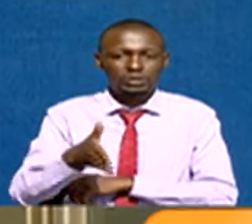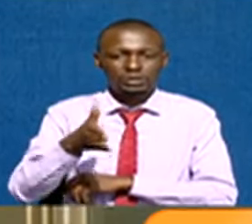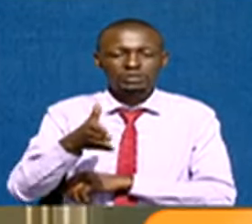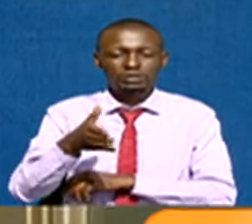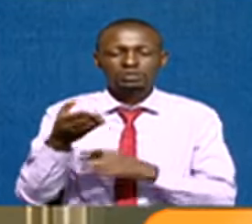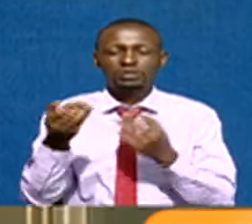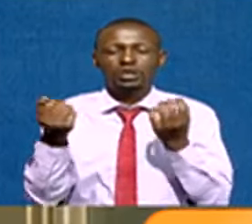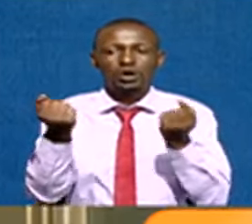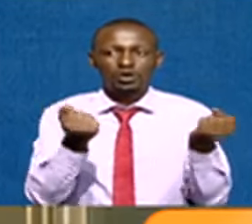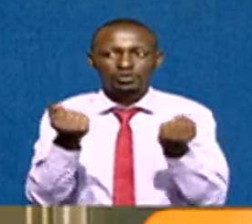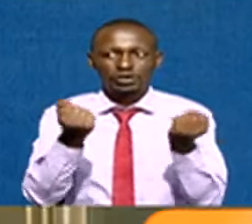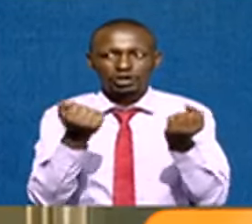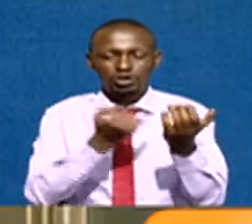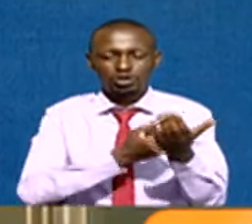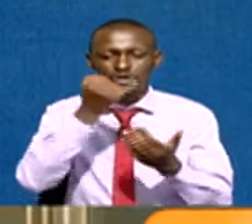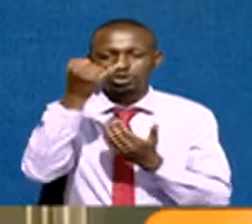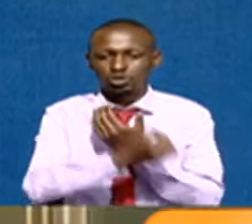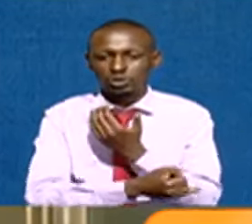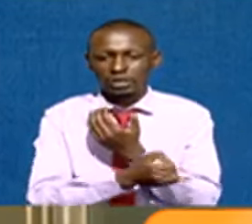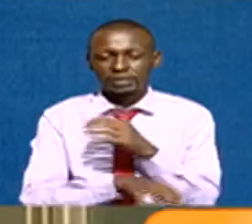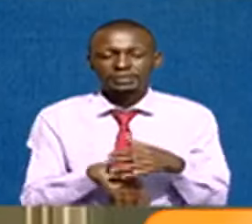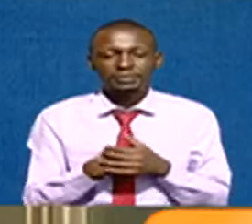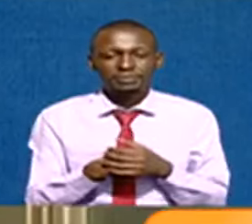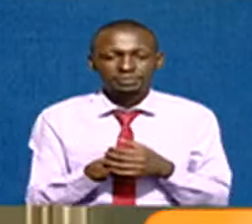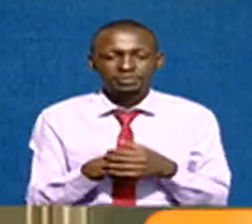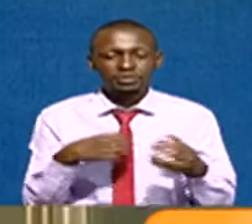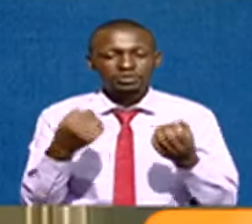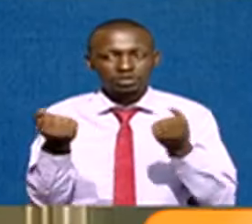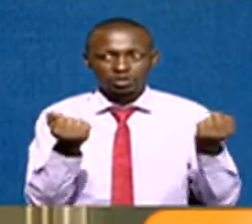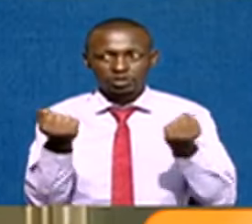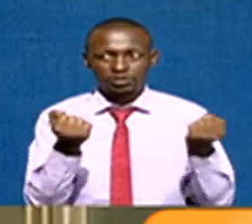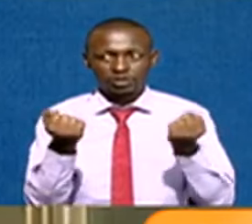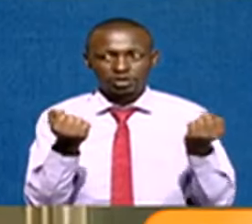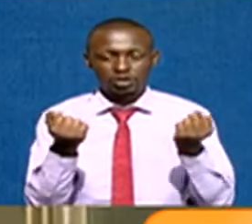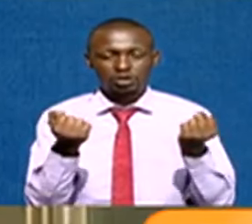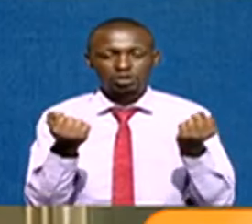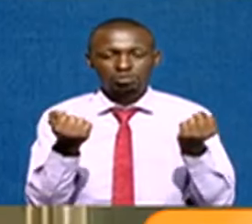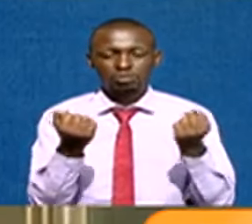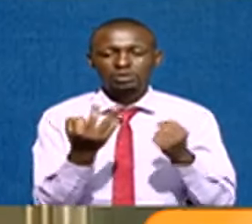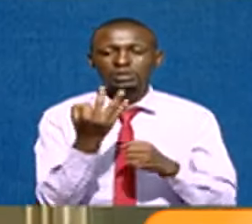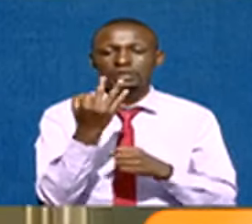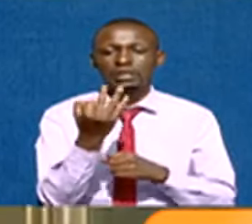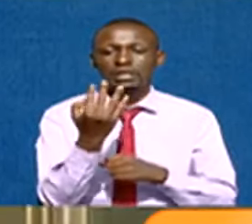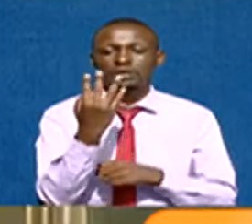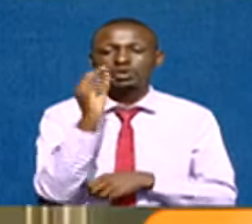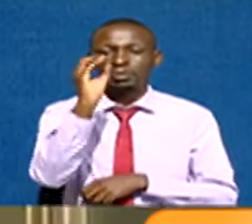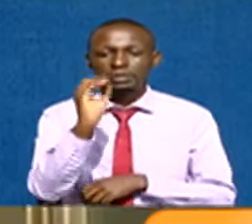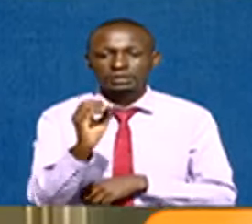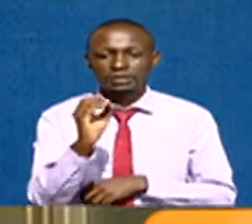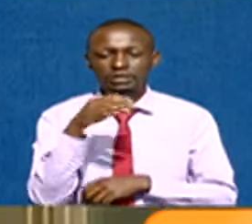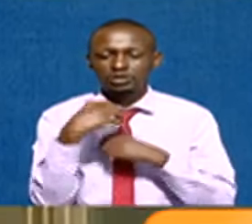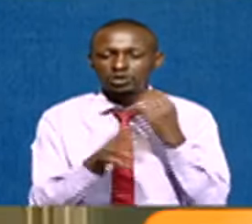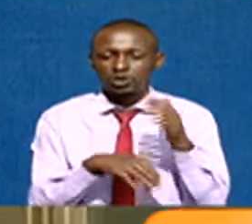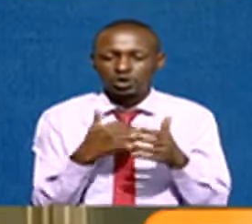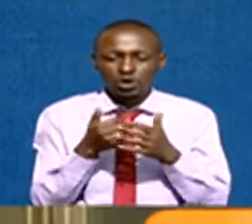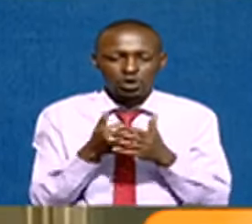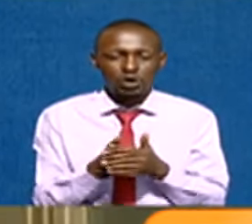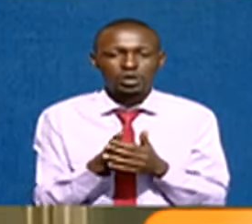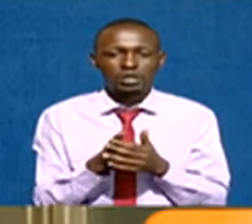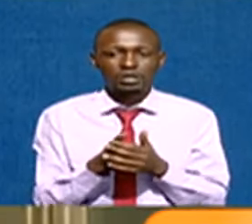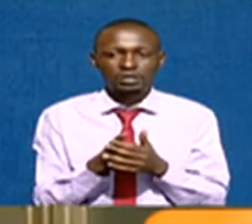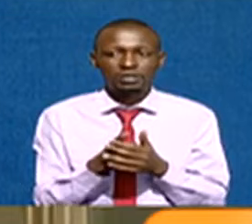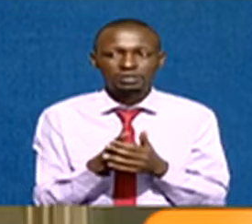insurance premium. Mm-hmm. And you know, motor, as I said earlier, accounts for about 34% of all the premium